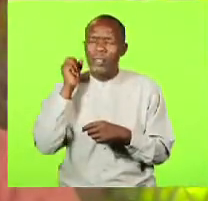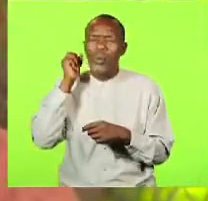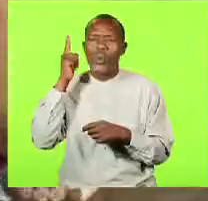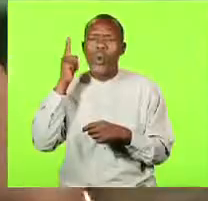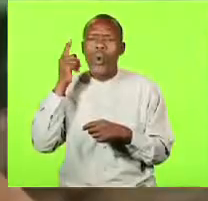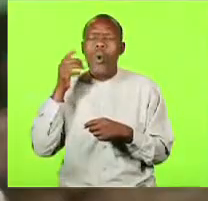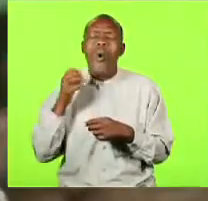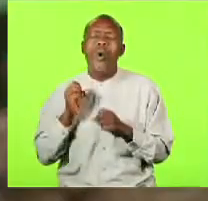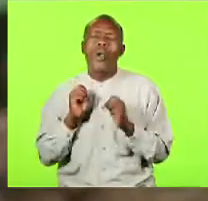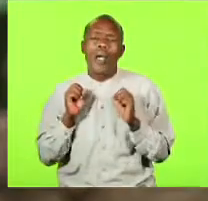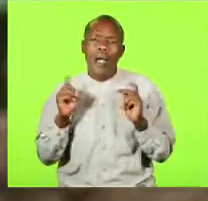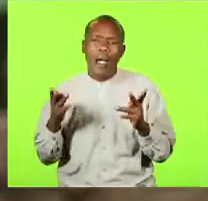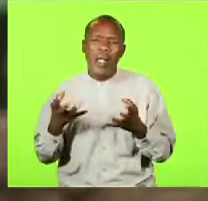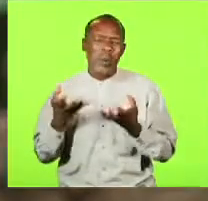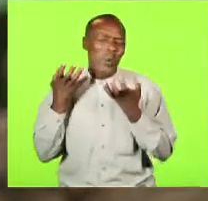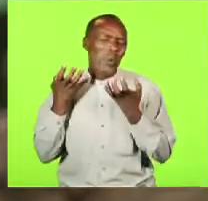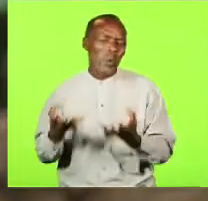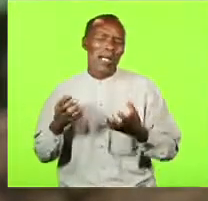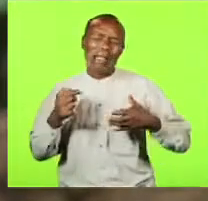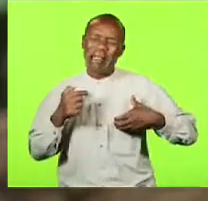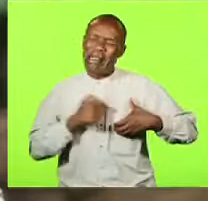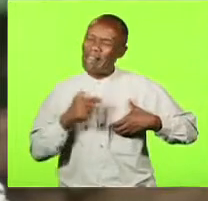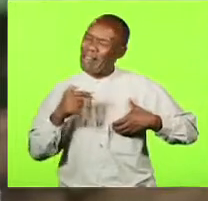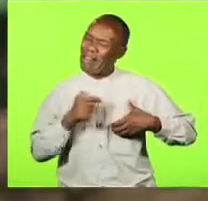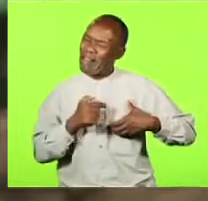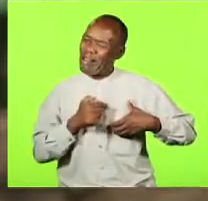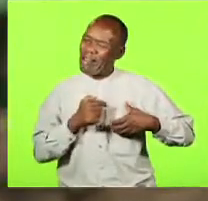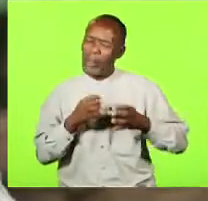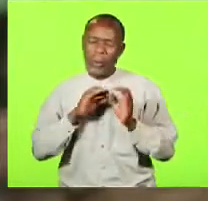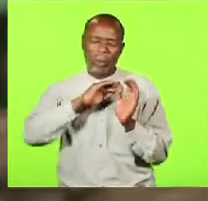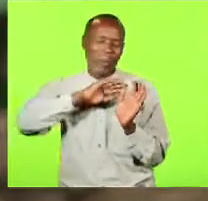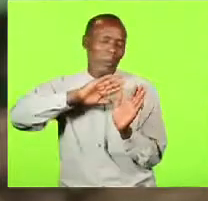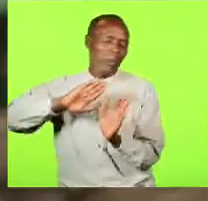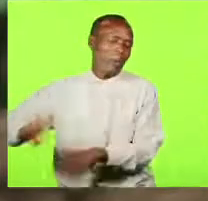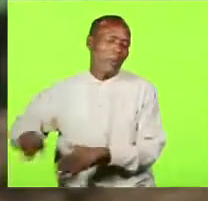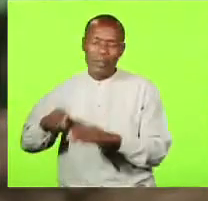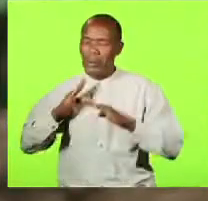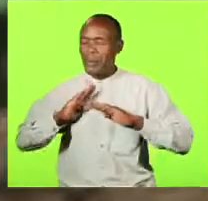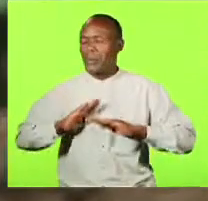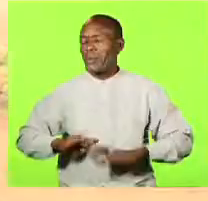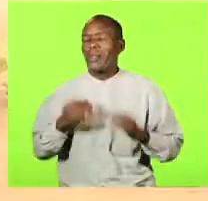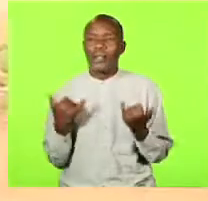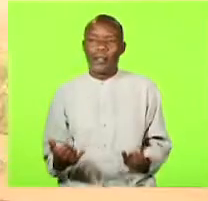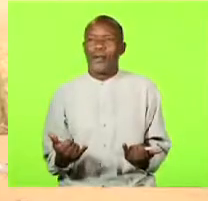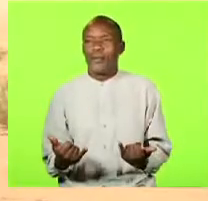I have been able to enjoy it. I have able enjoy it. so relieved